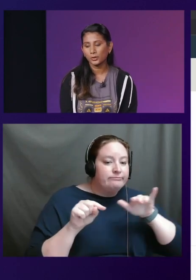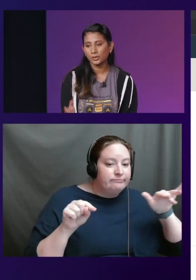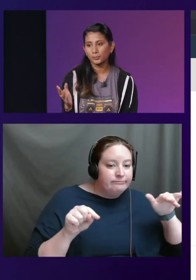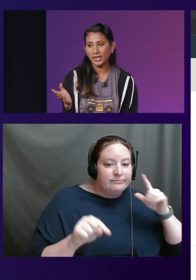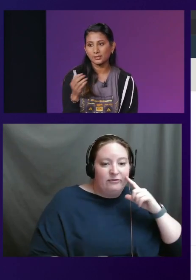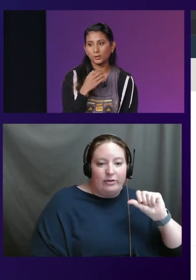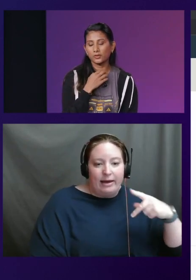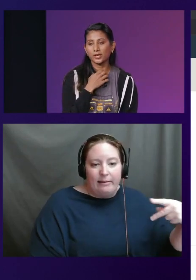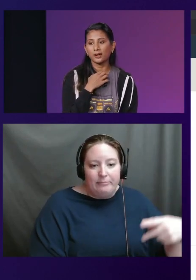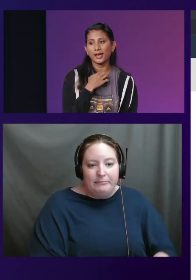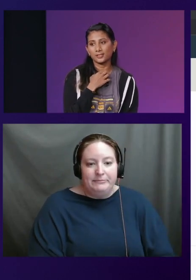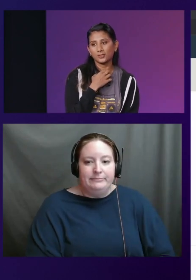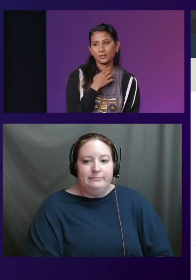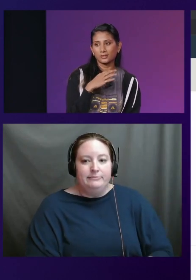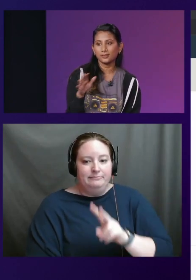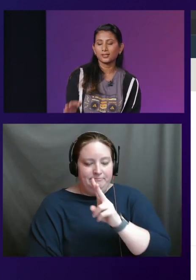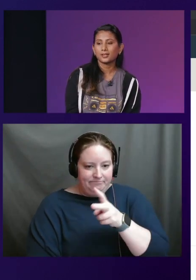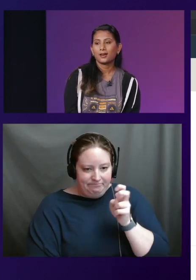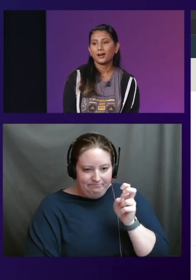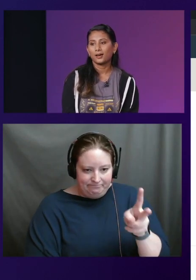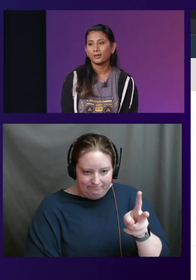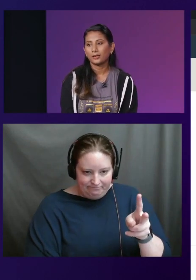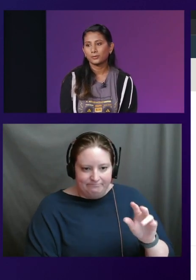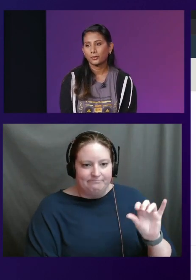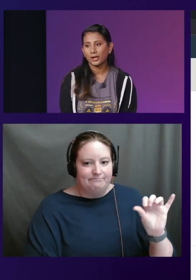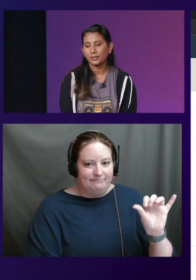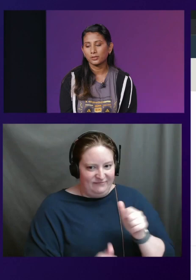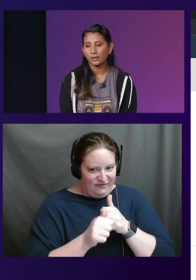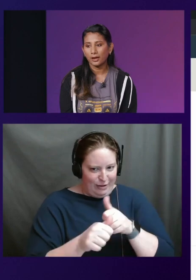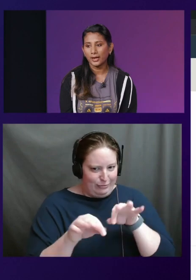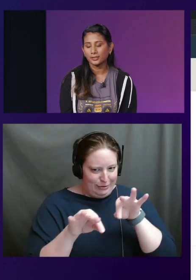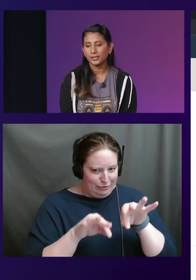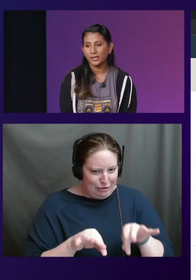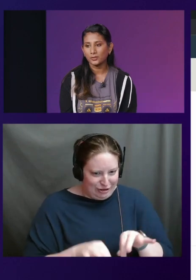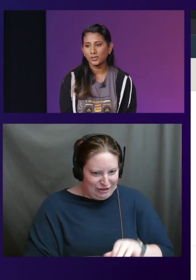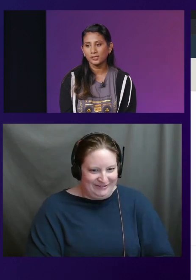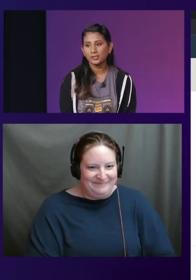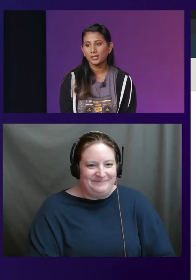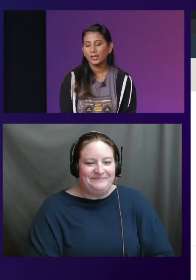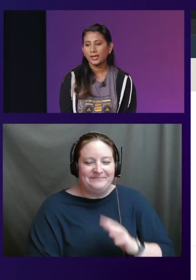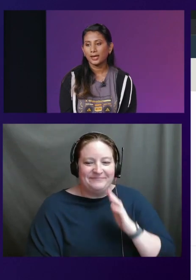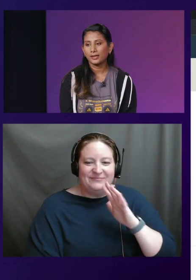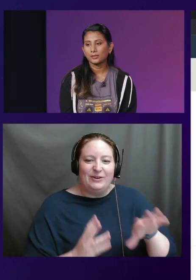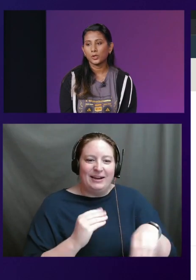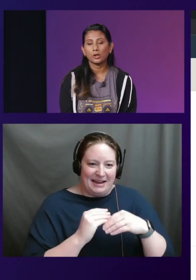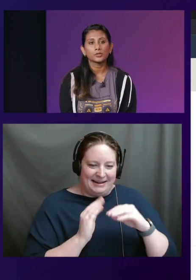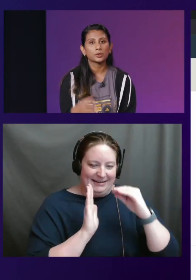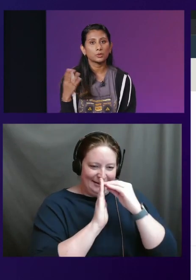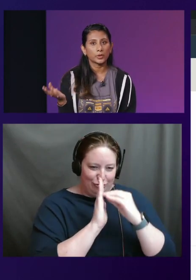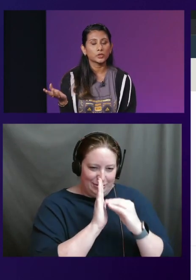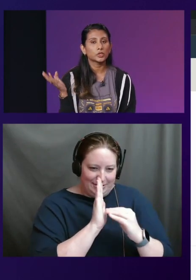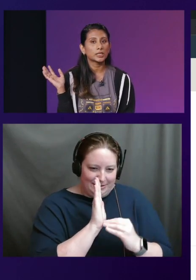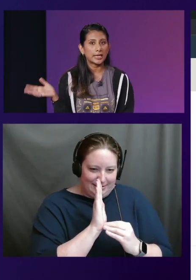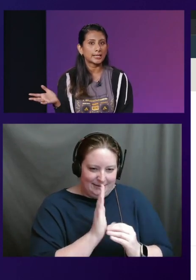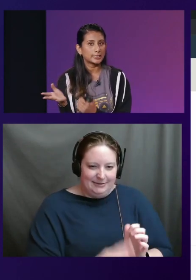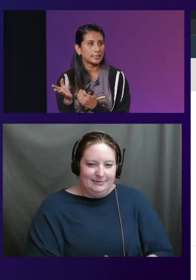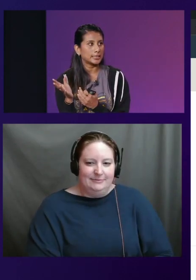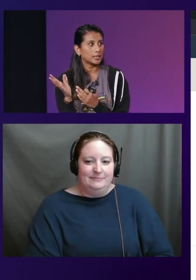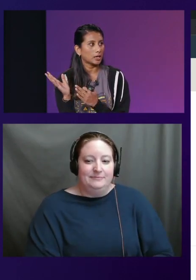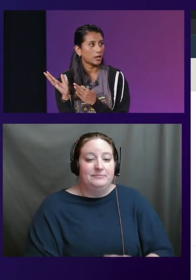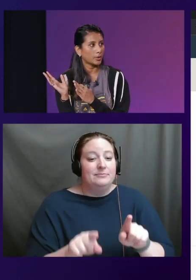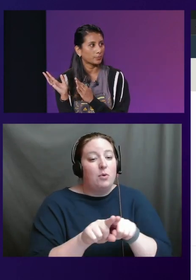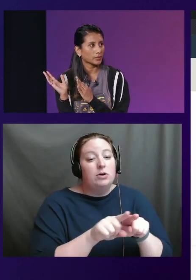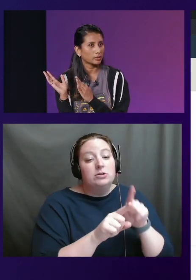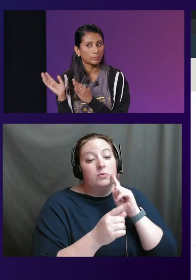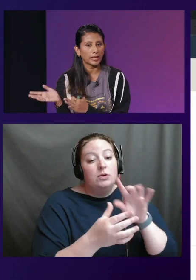So we're going to paste it over there as instructed for adding the entries. And we're also going to connect